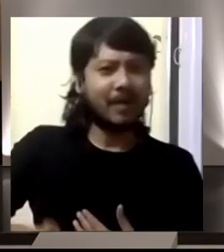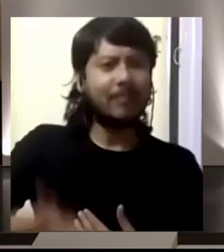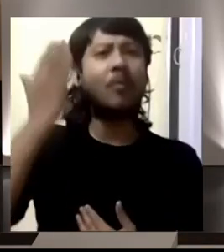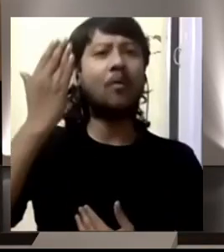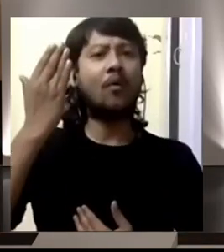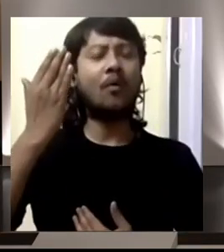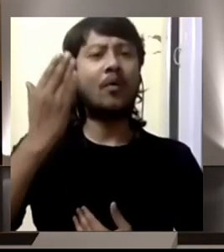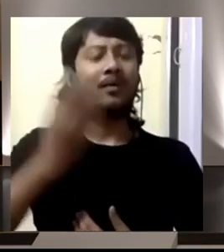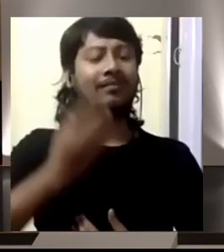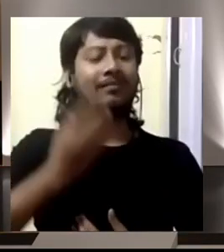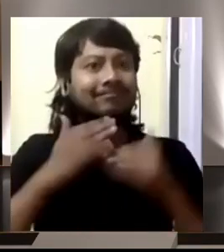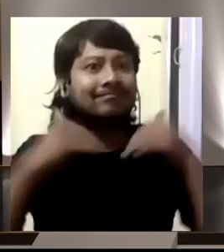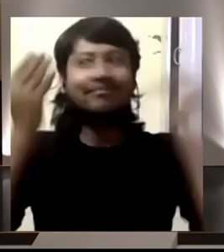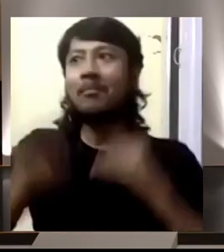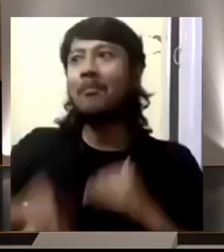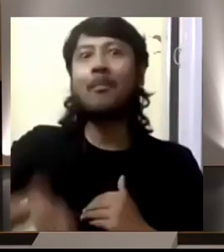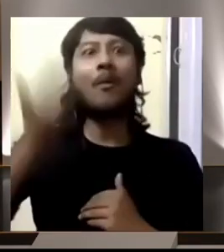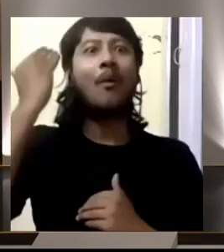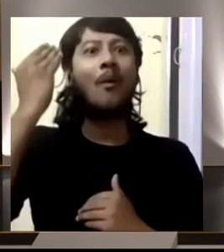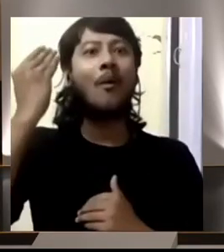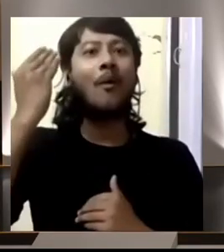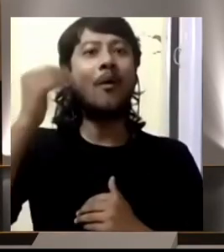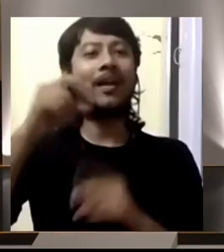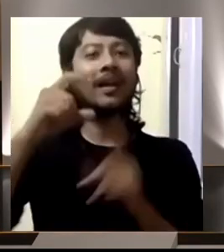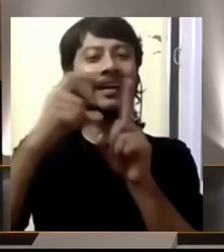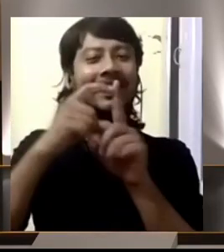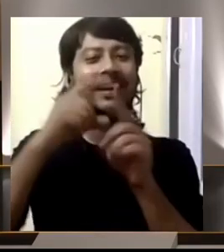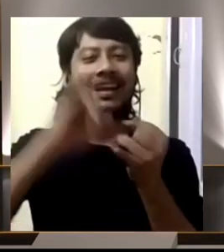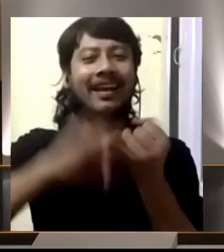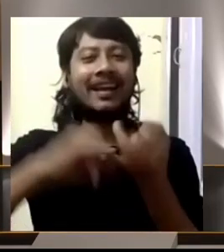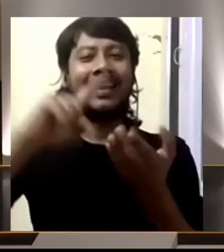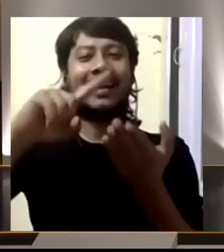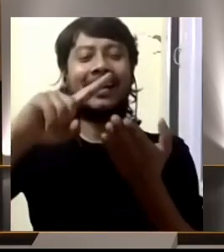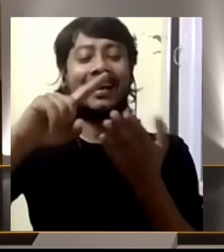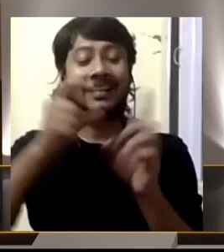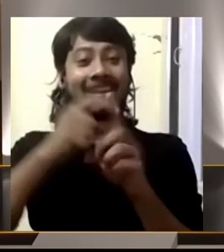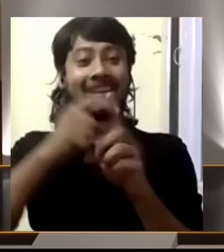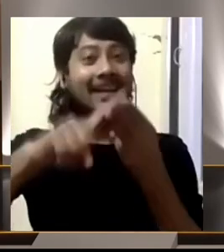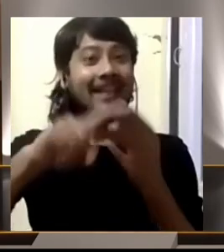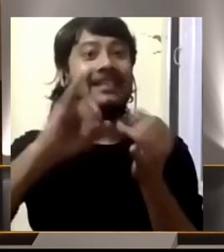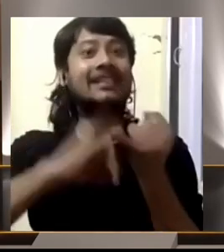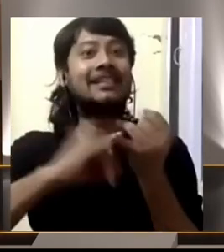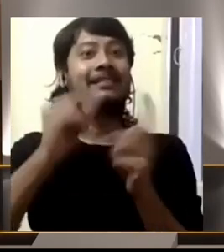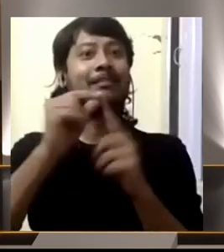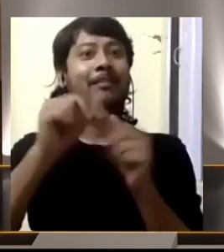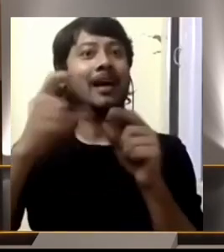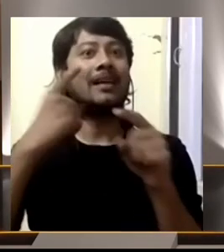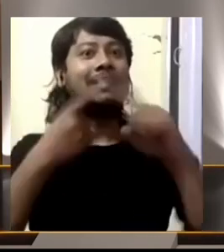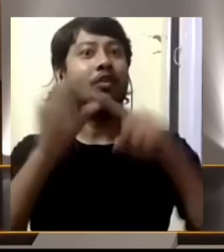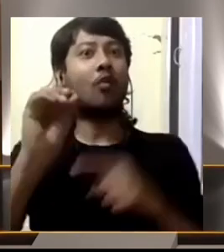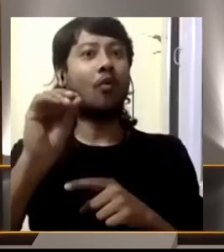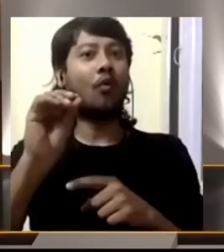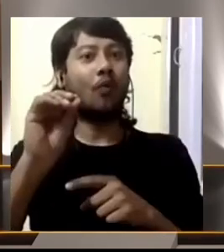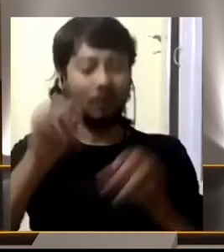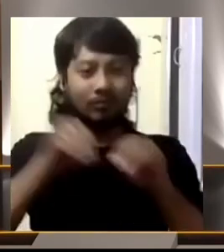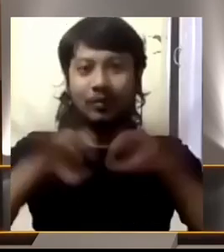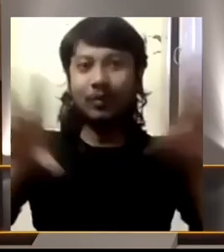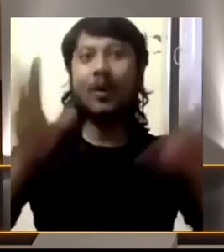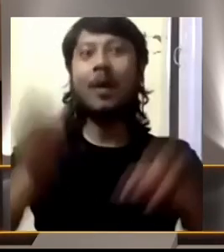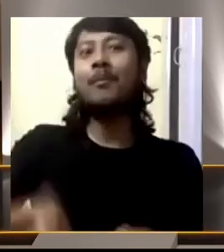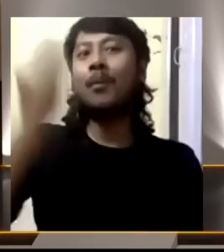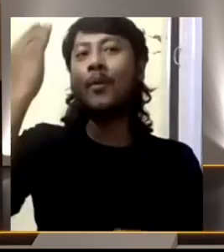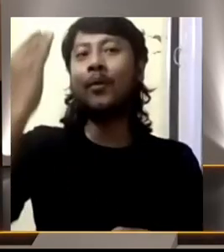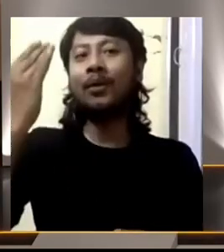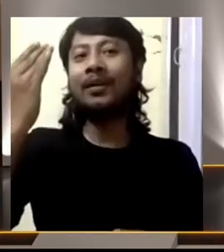connection to the world. I thought of you, the members of this community, who I see as my host today, of your caretakers,